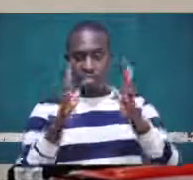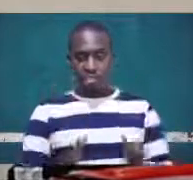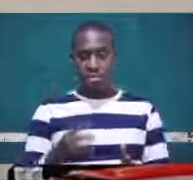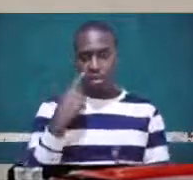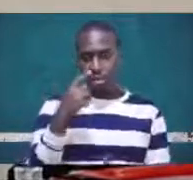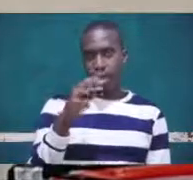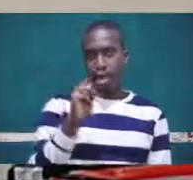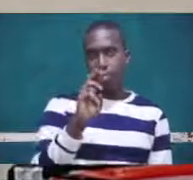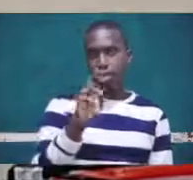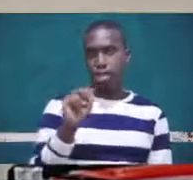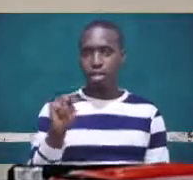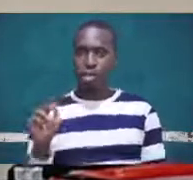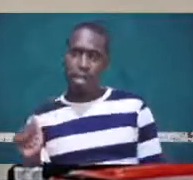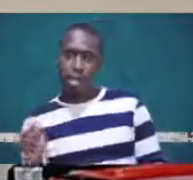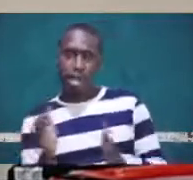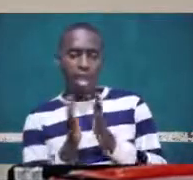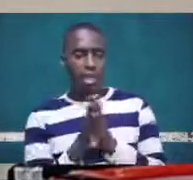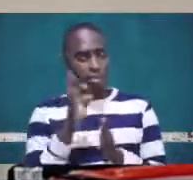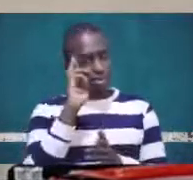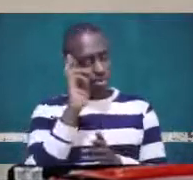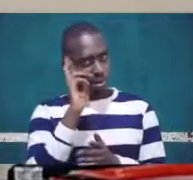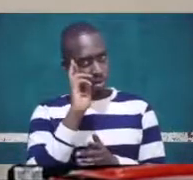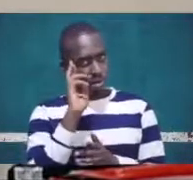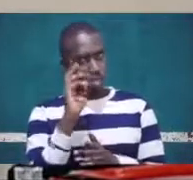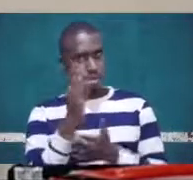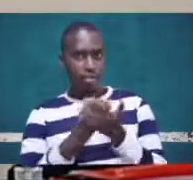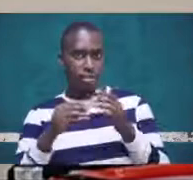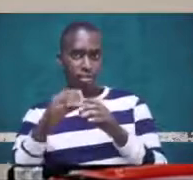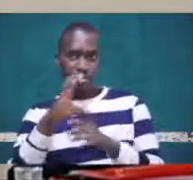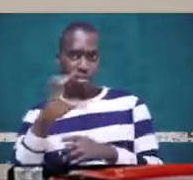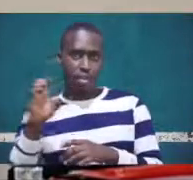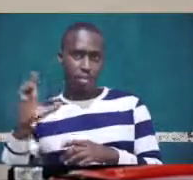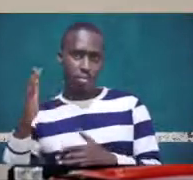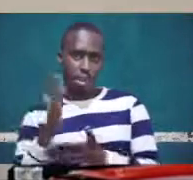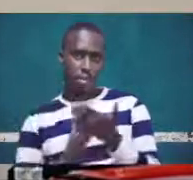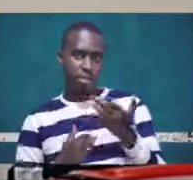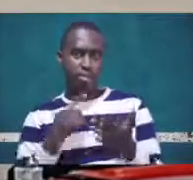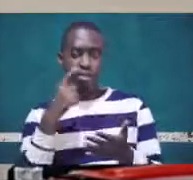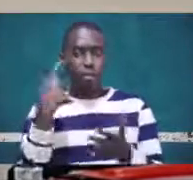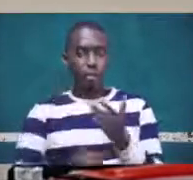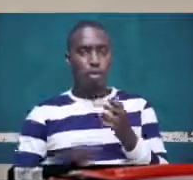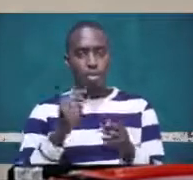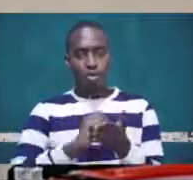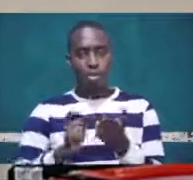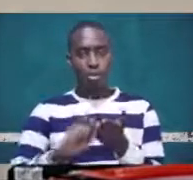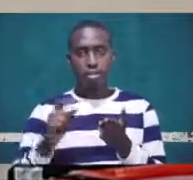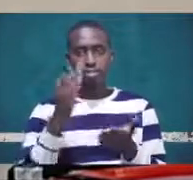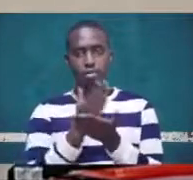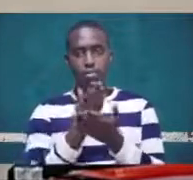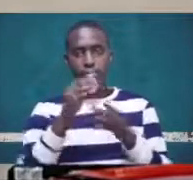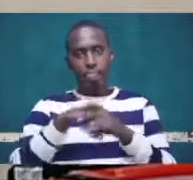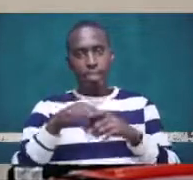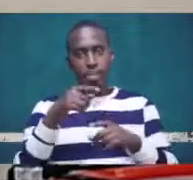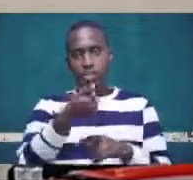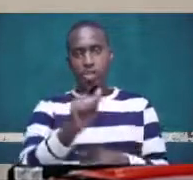as mRNAs and the ribosomes, remember them in cell parts and functions. And then what they write is what the teacher in your